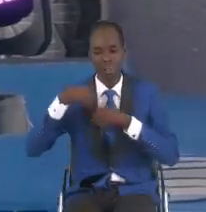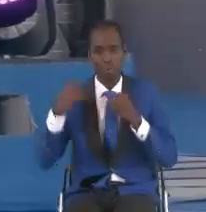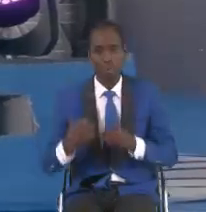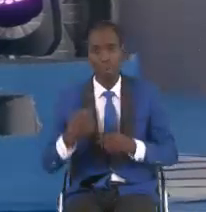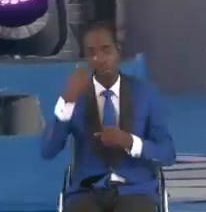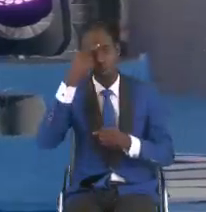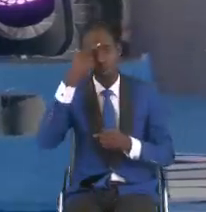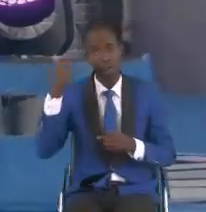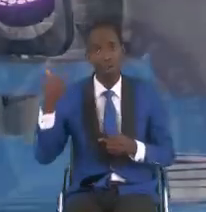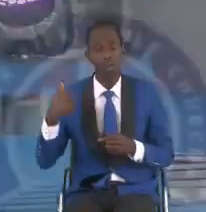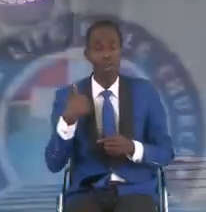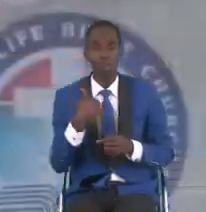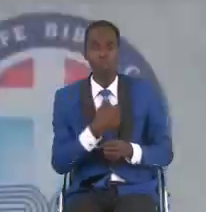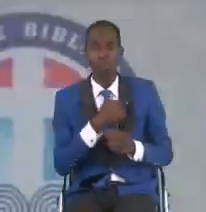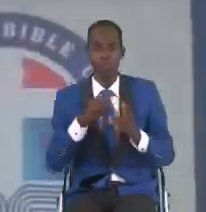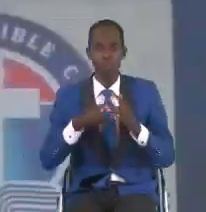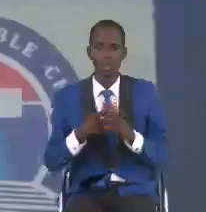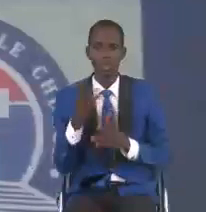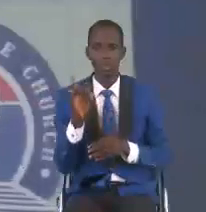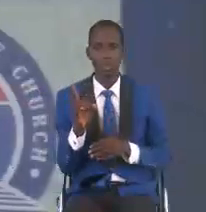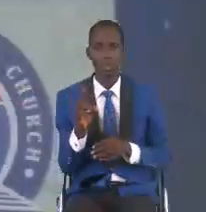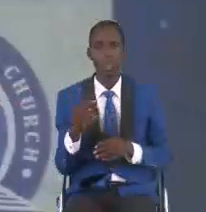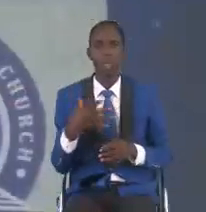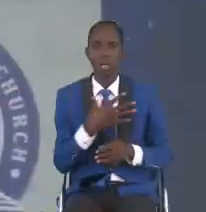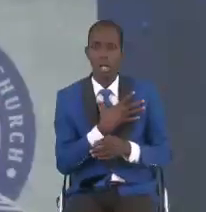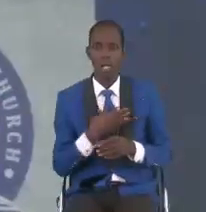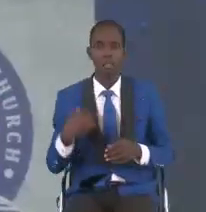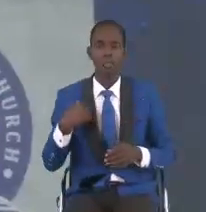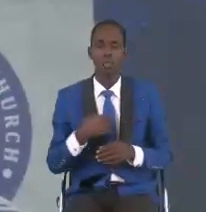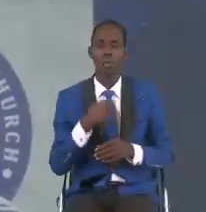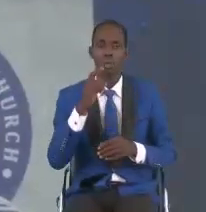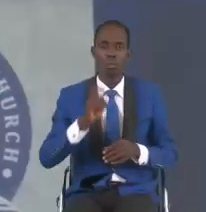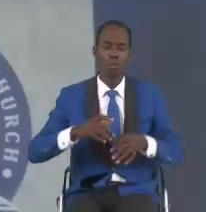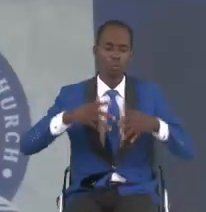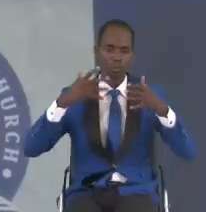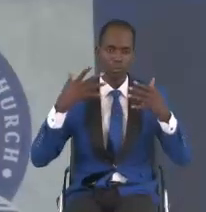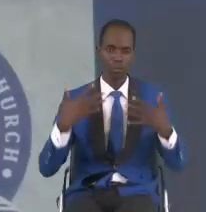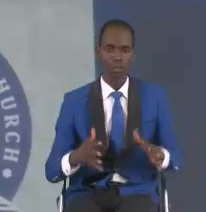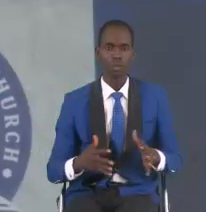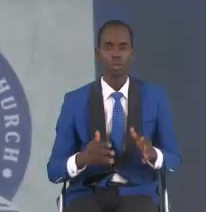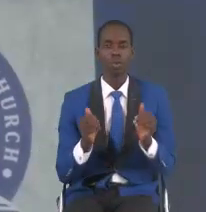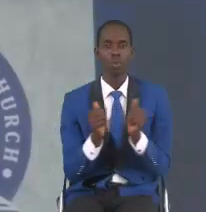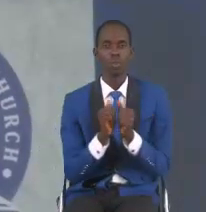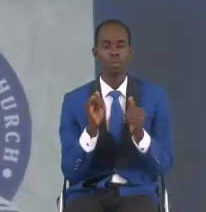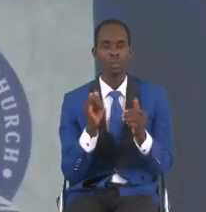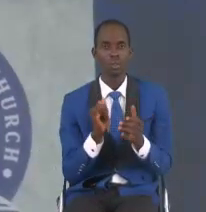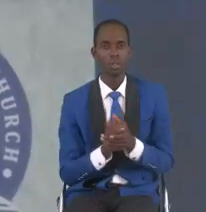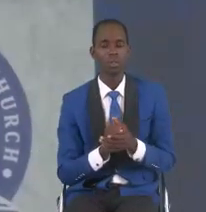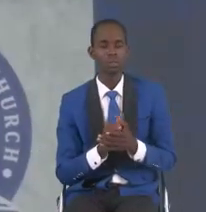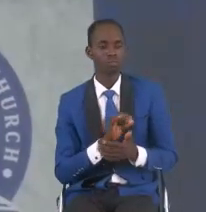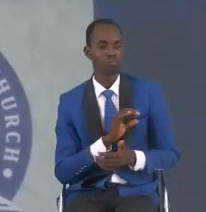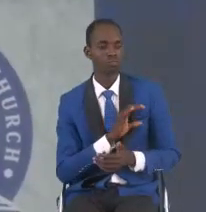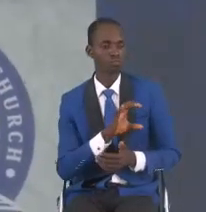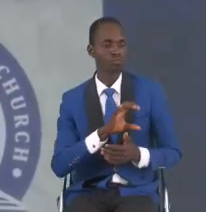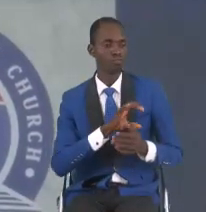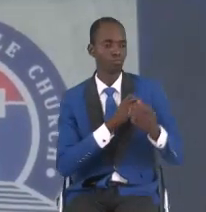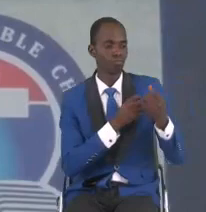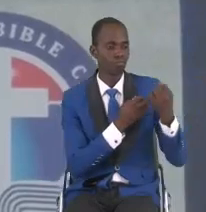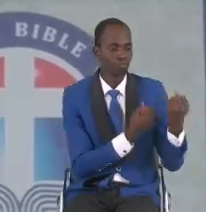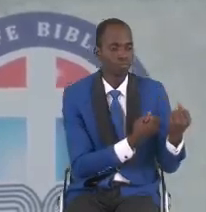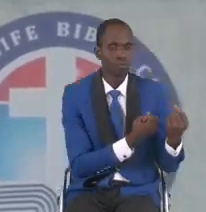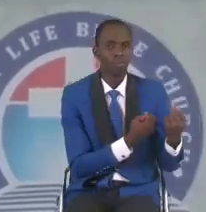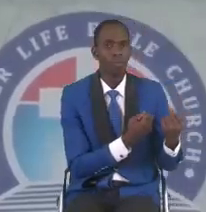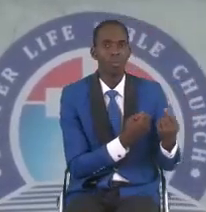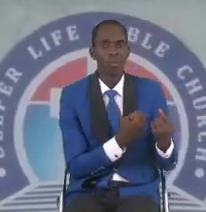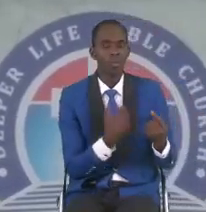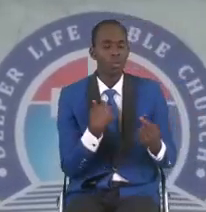have started, and we must finish with that courage, with that fortitude. We're not bending.